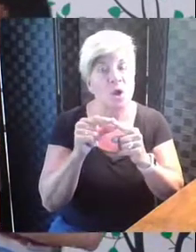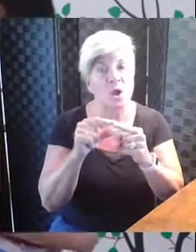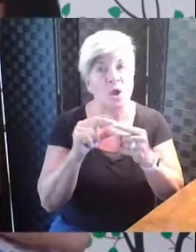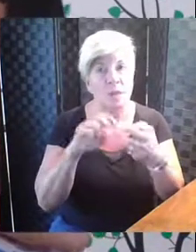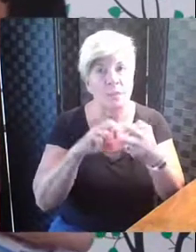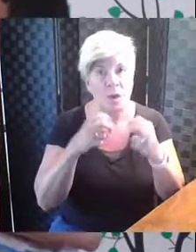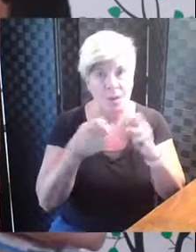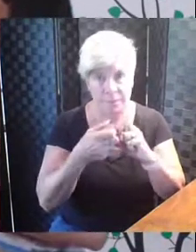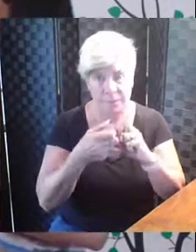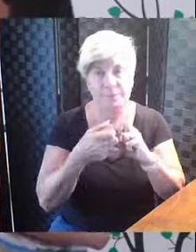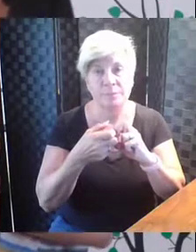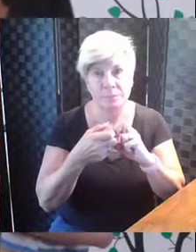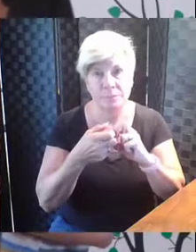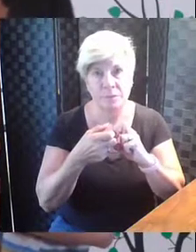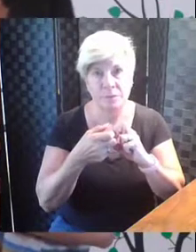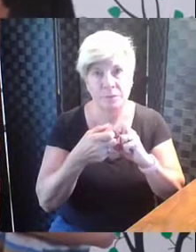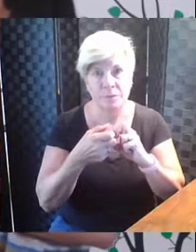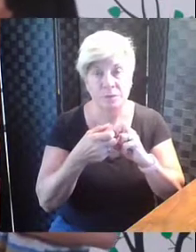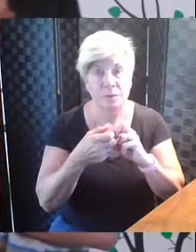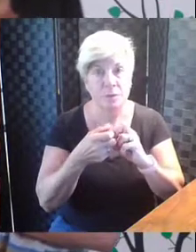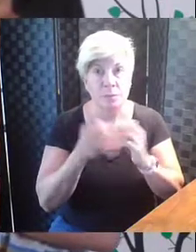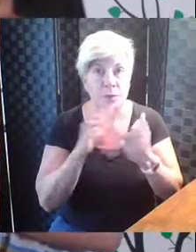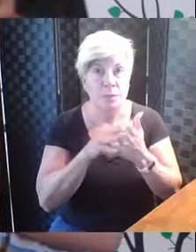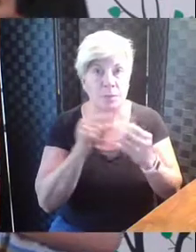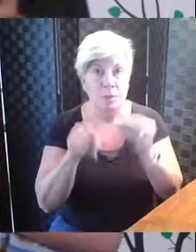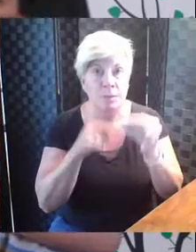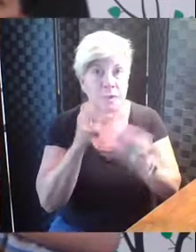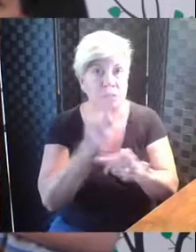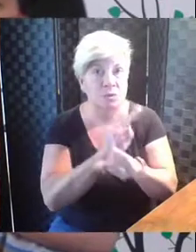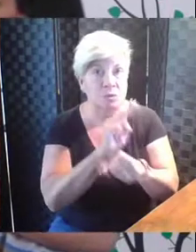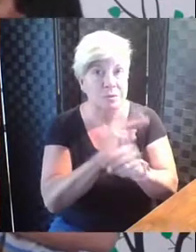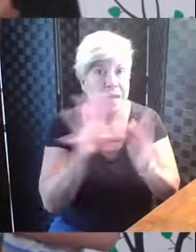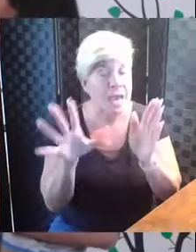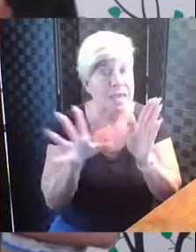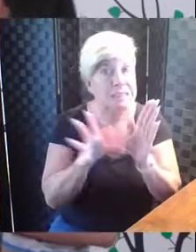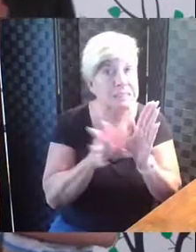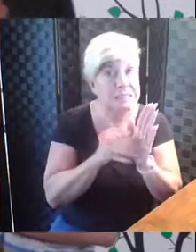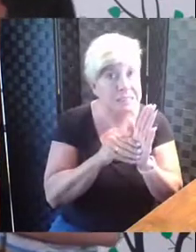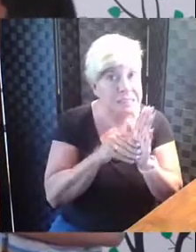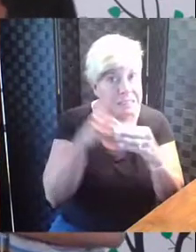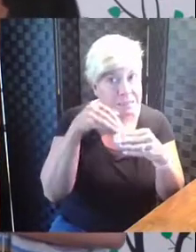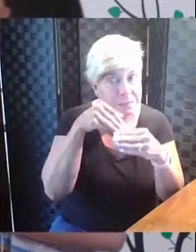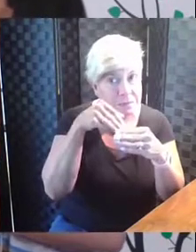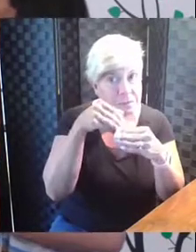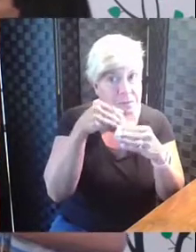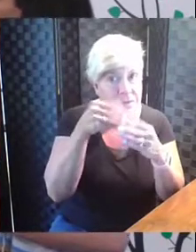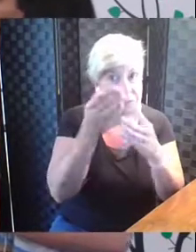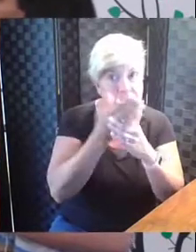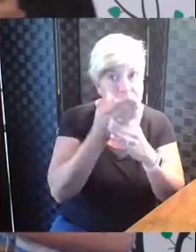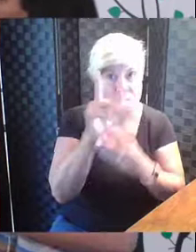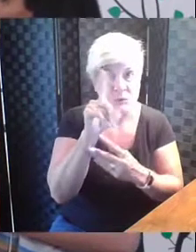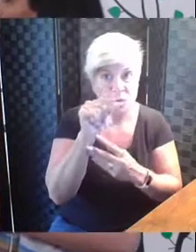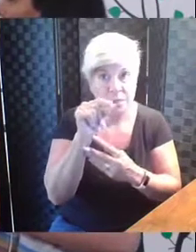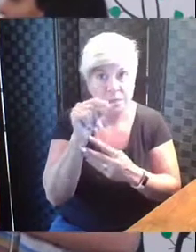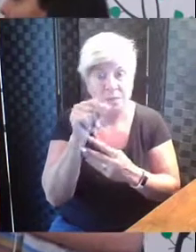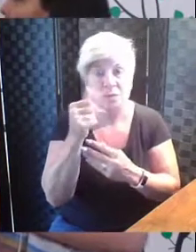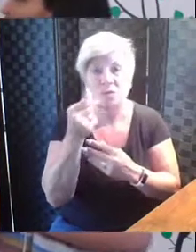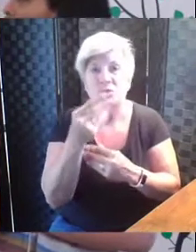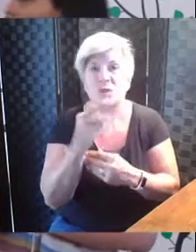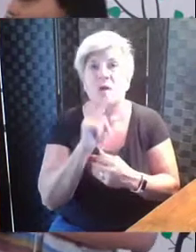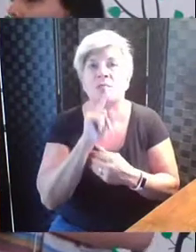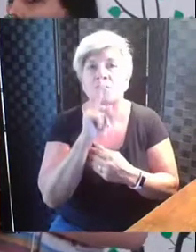next few lessons. So our target is going to be, I can use addition within 20 to solve real world